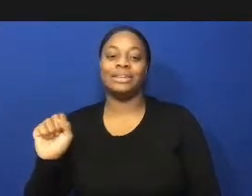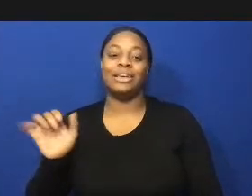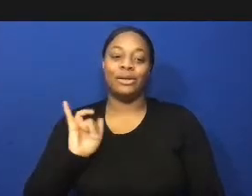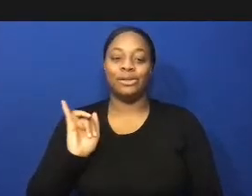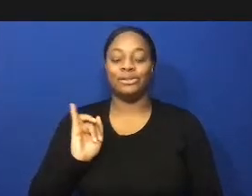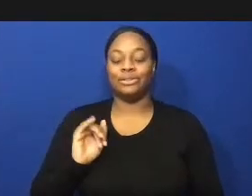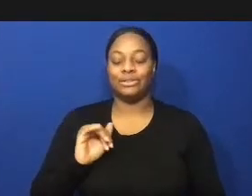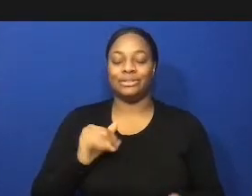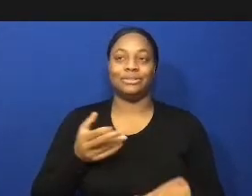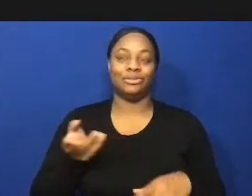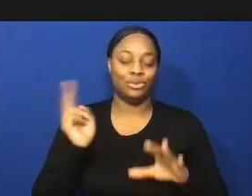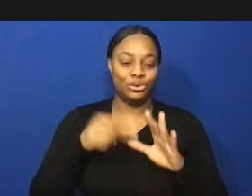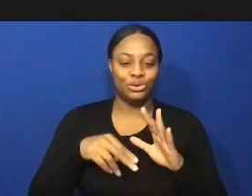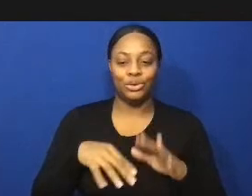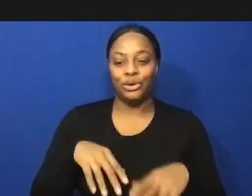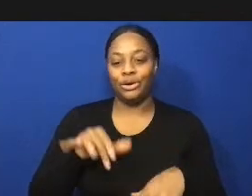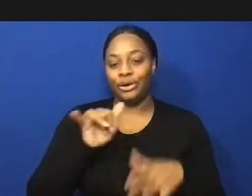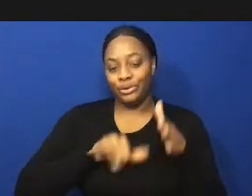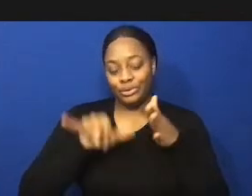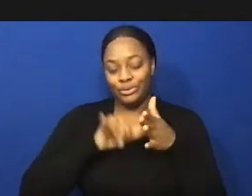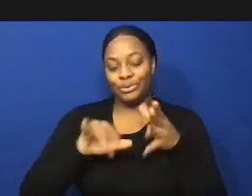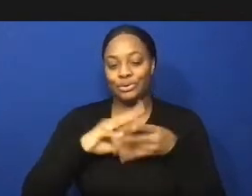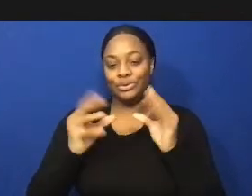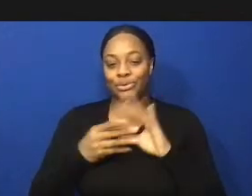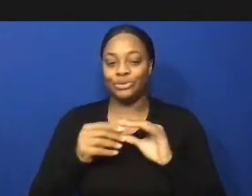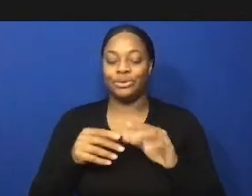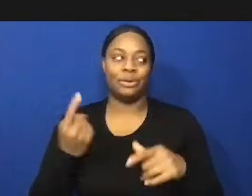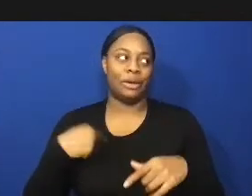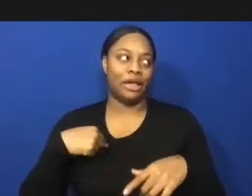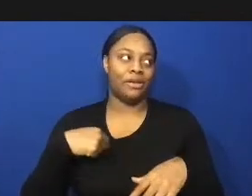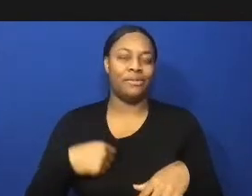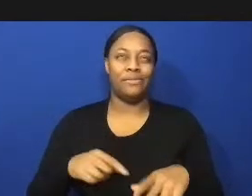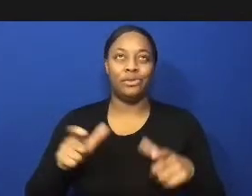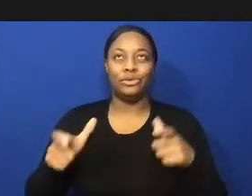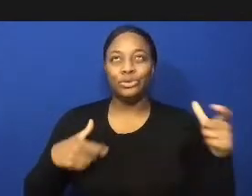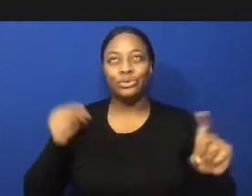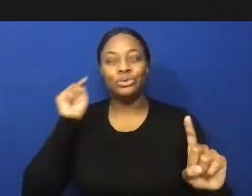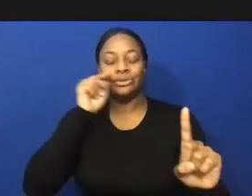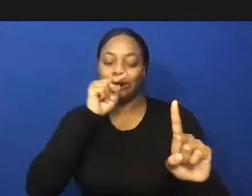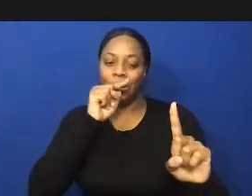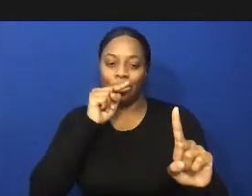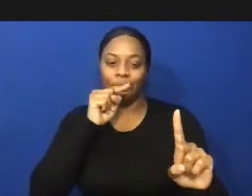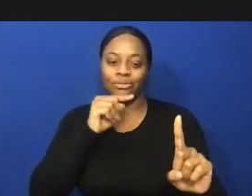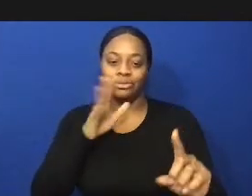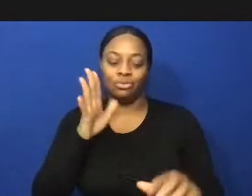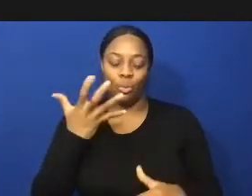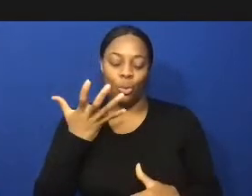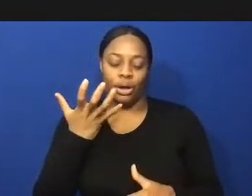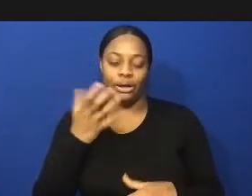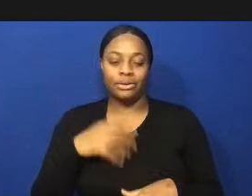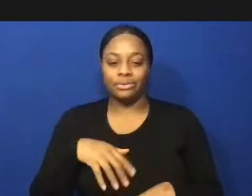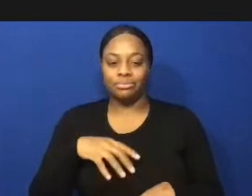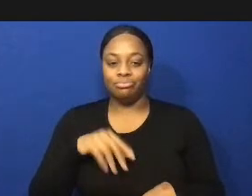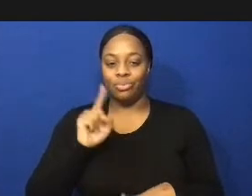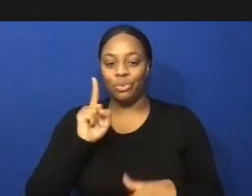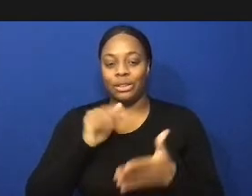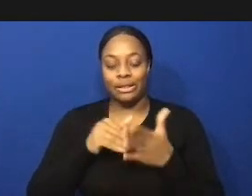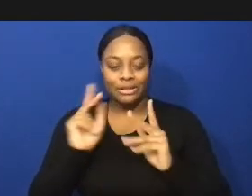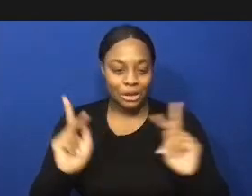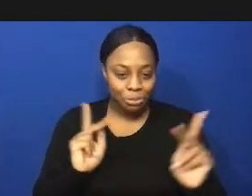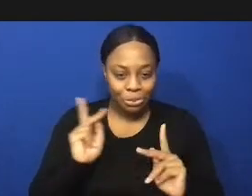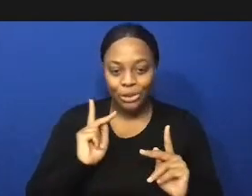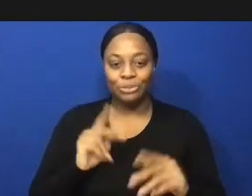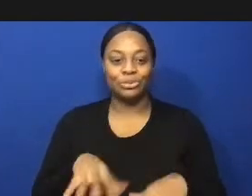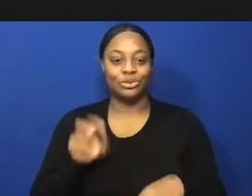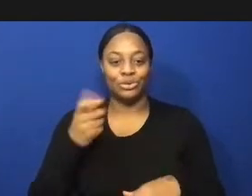YouTube channel if you haven't already. We have a huge goal of making it to 1,000 subscribers, and we're getting there. We